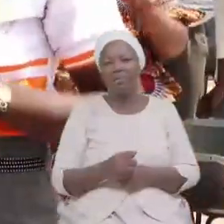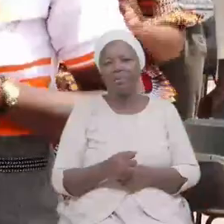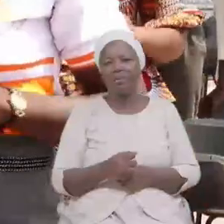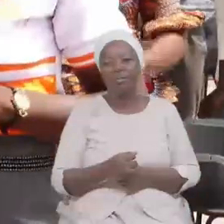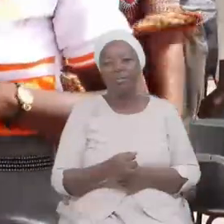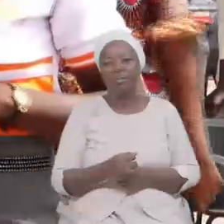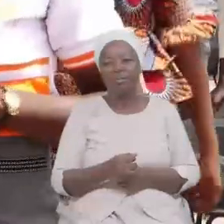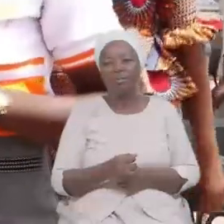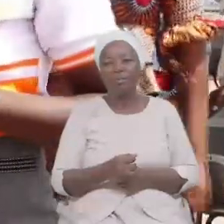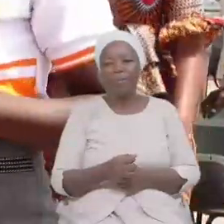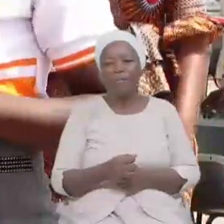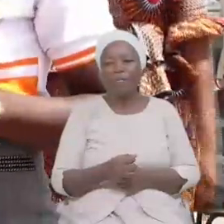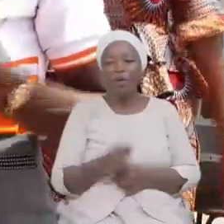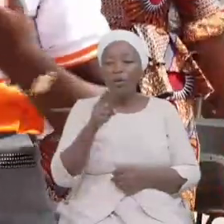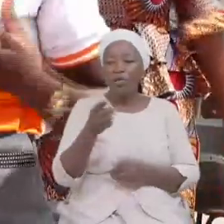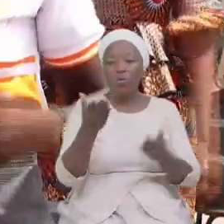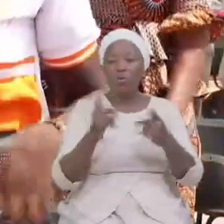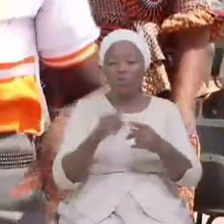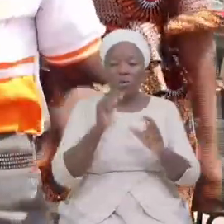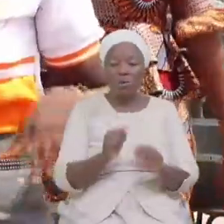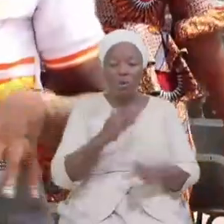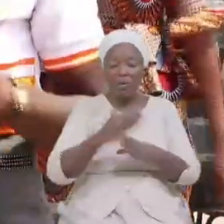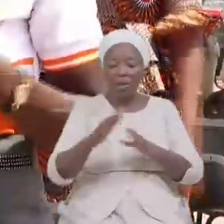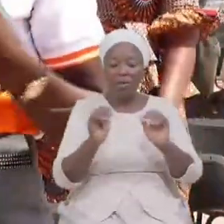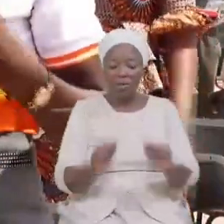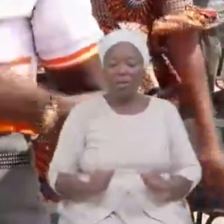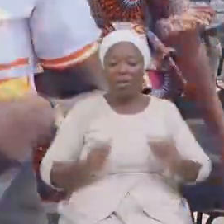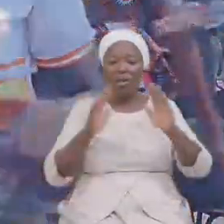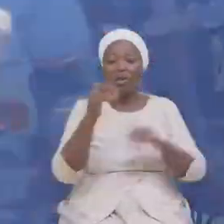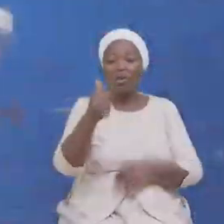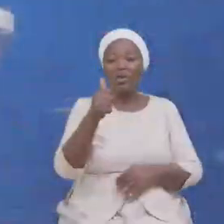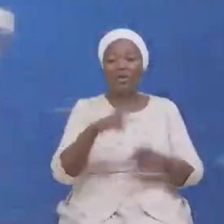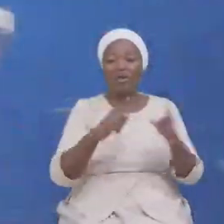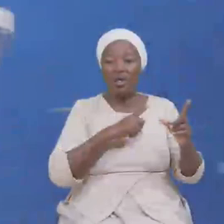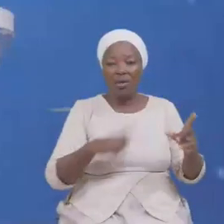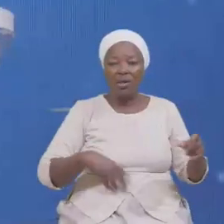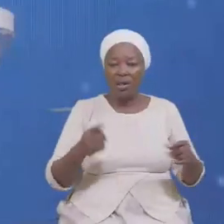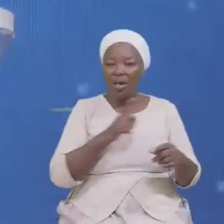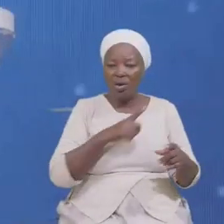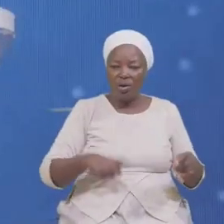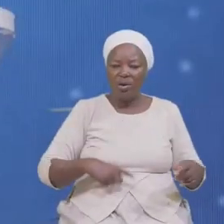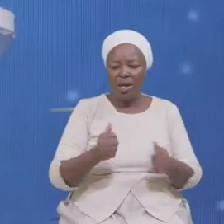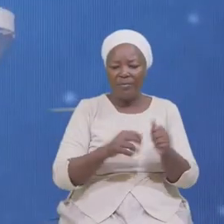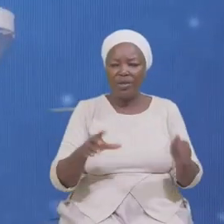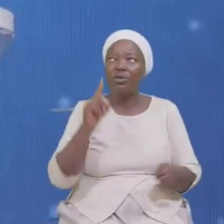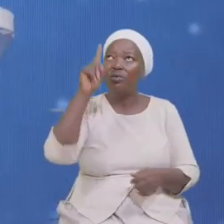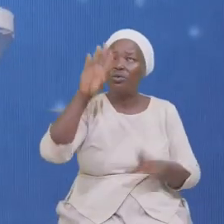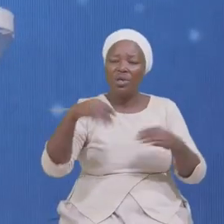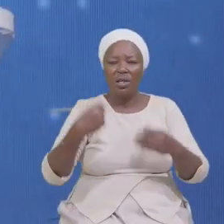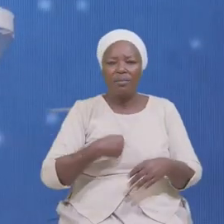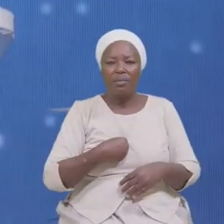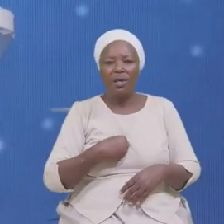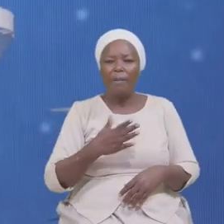You want to totally consecrate yourself to the Lord. Lord, everything you give me, my